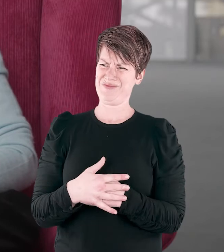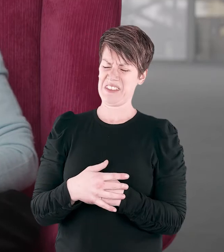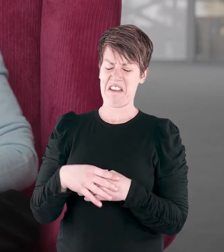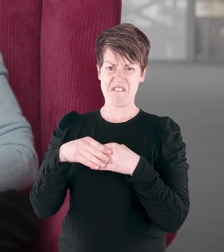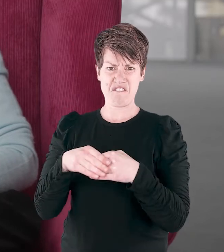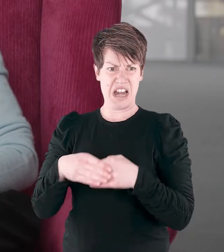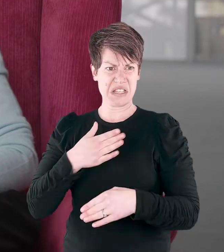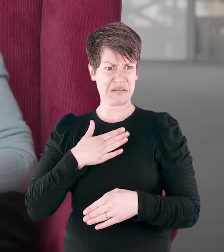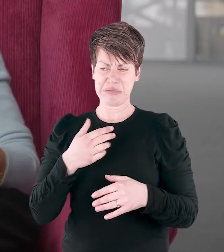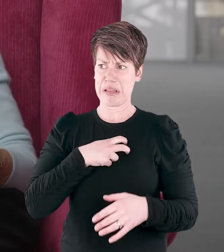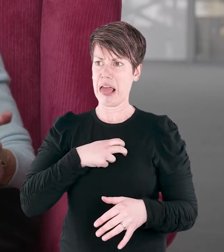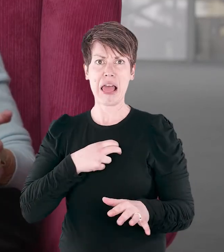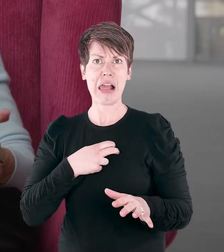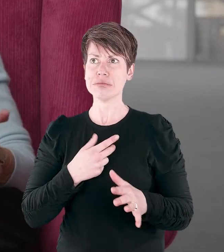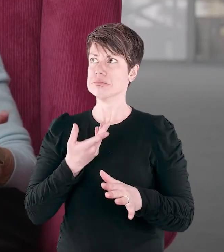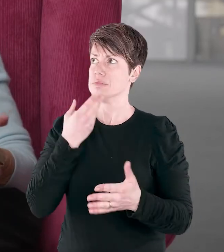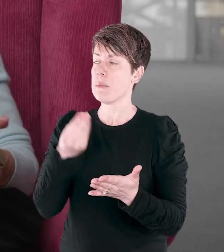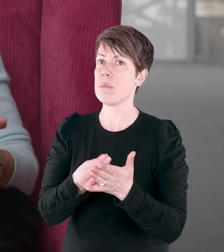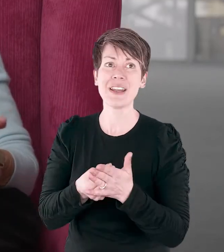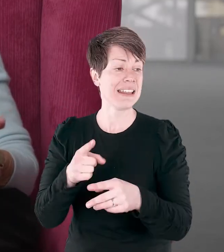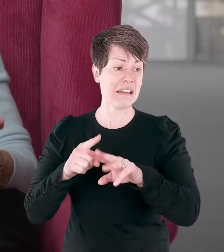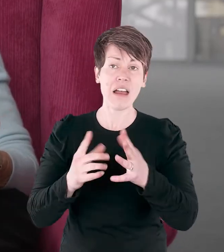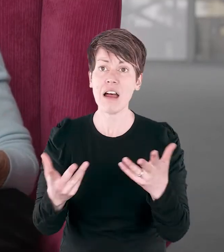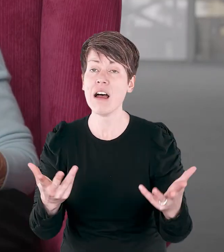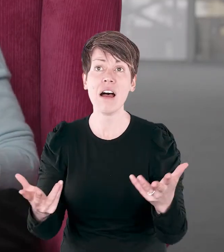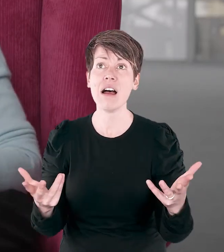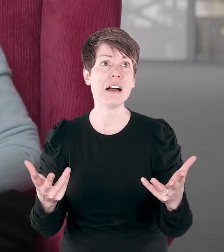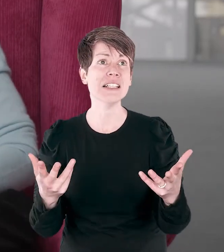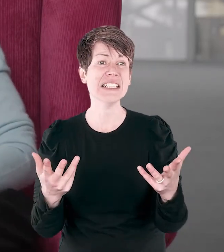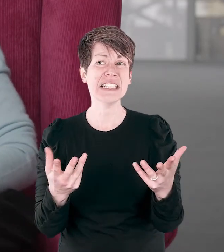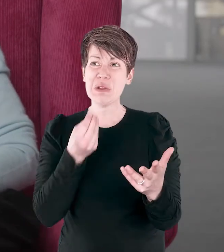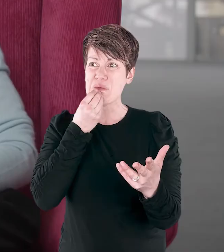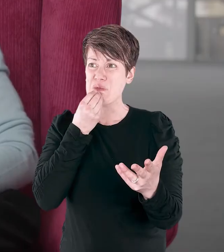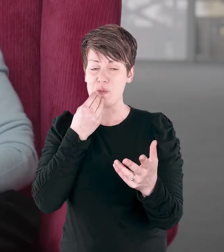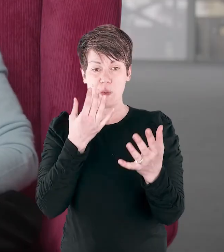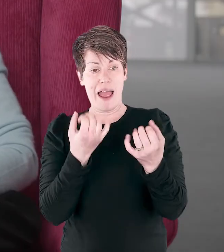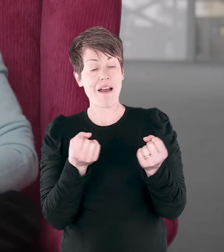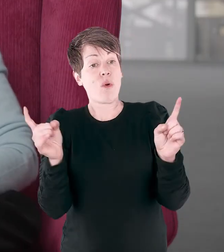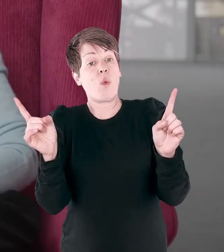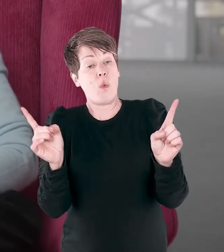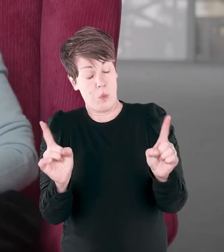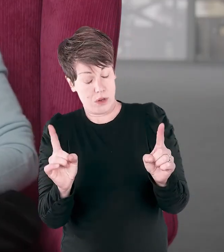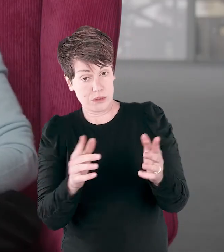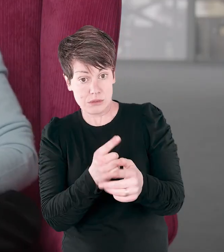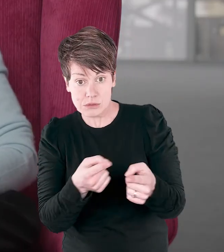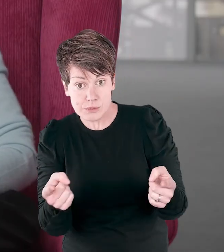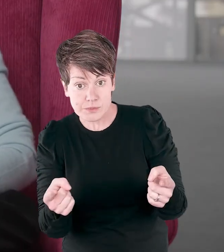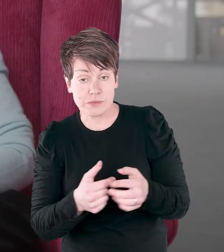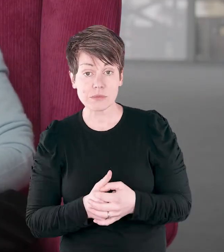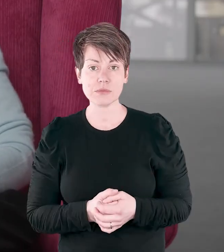friends panicked. But we don't have any money. What food do you have? Jesus